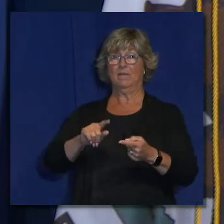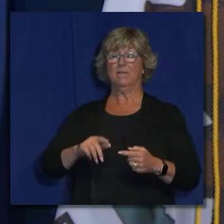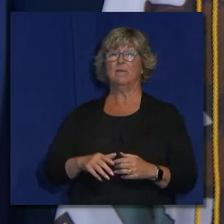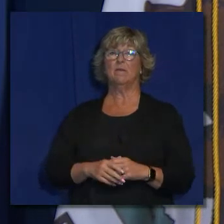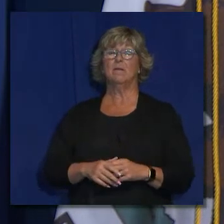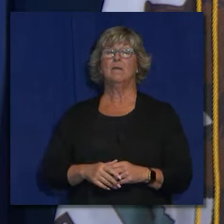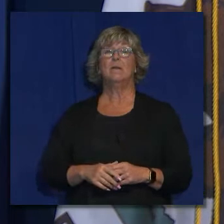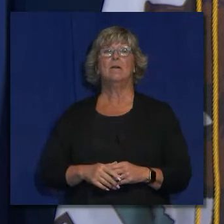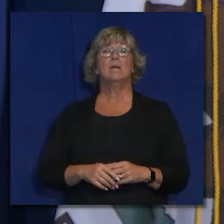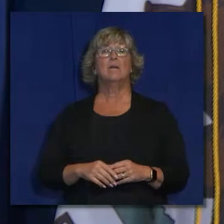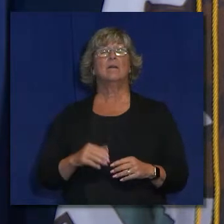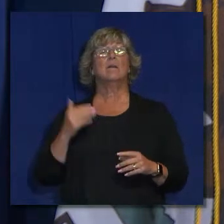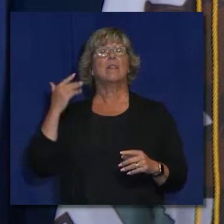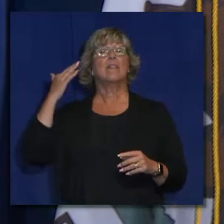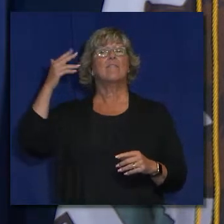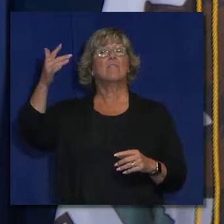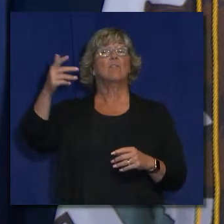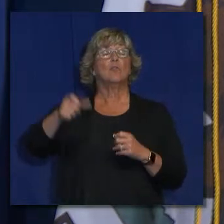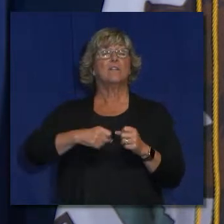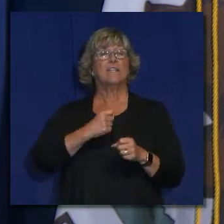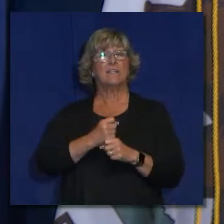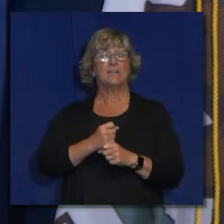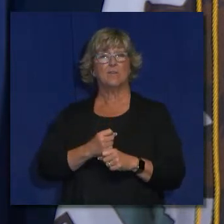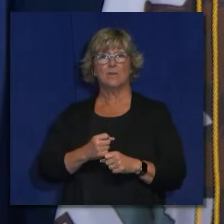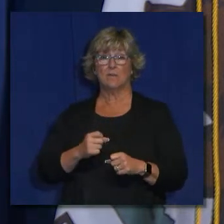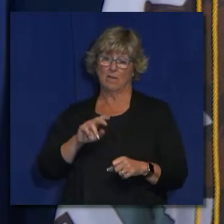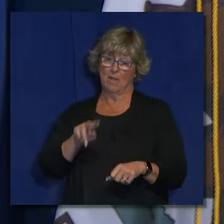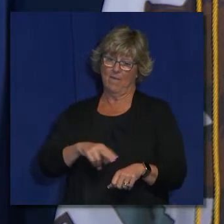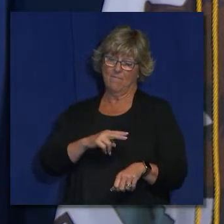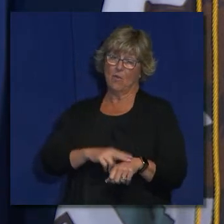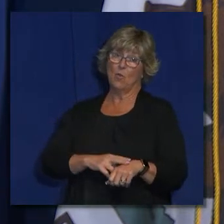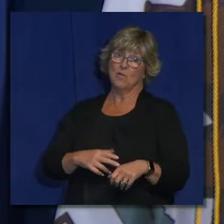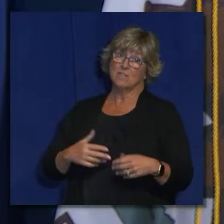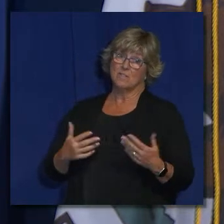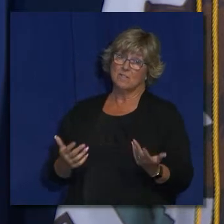significantly in the out years. Of course,